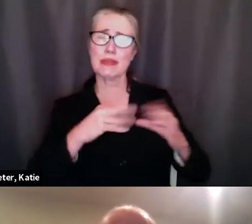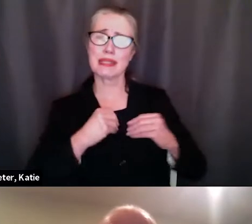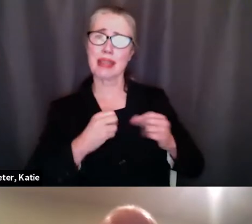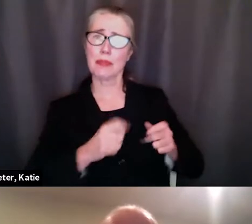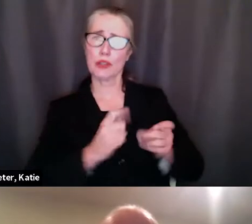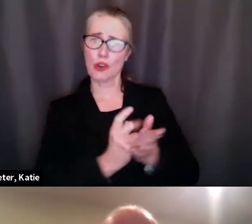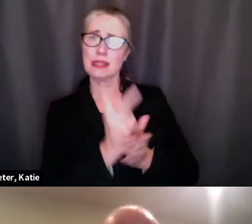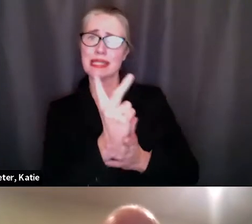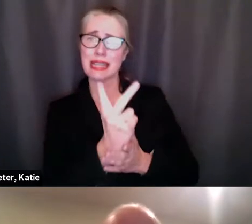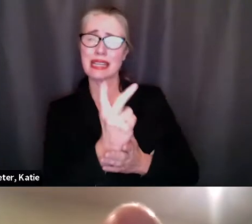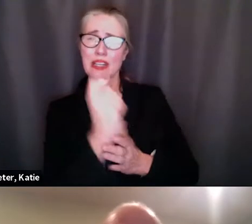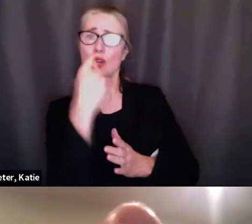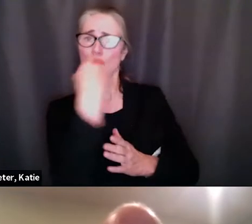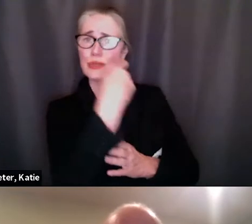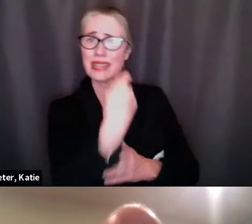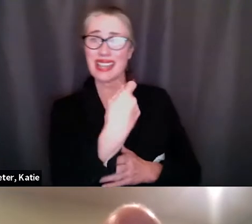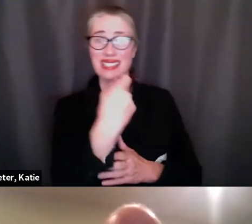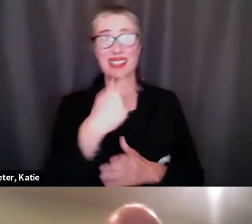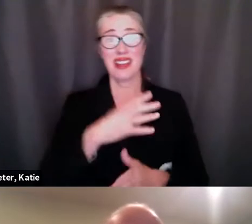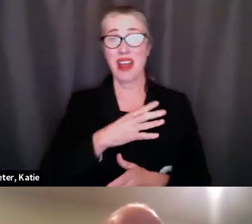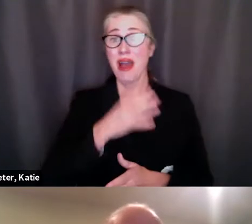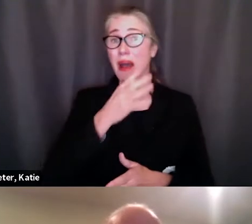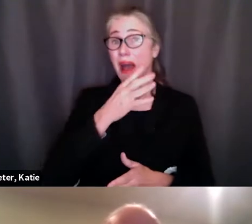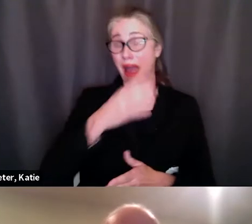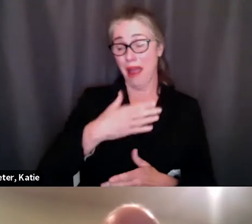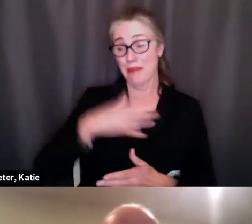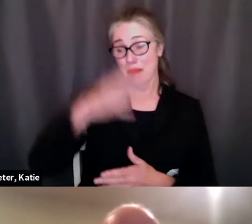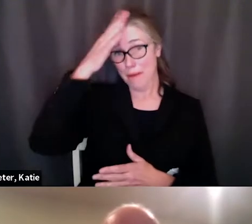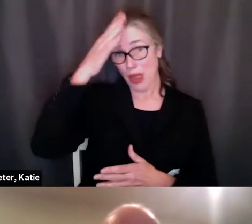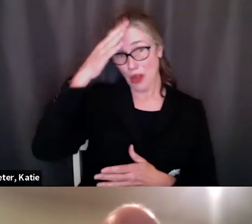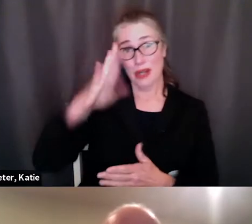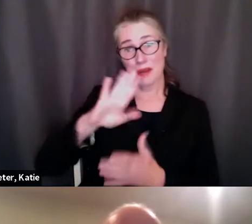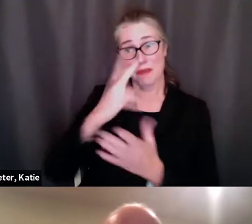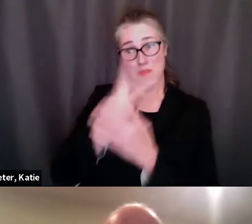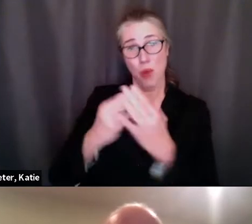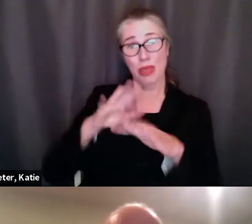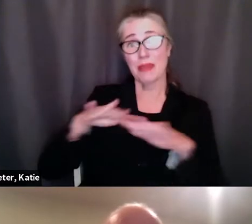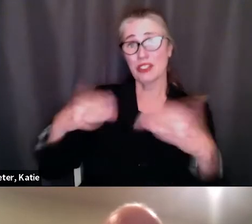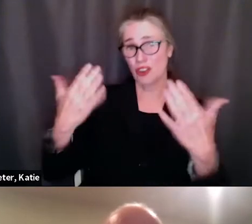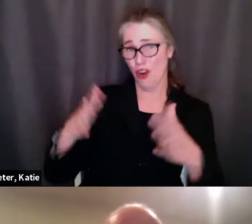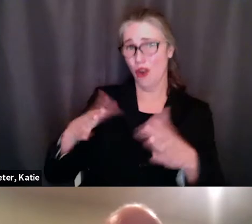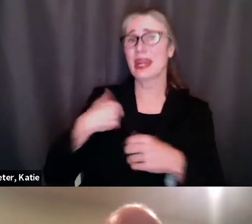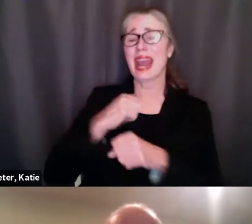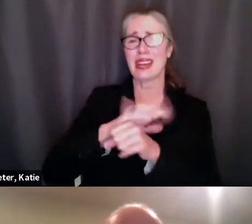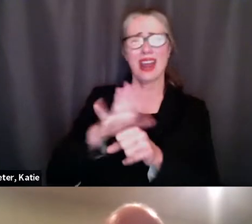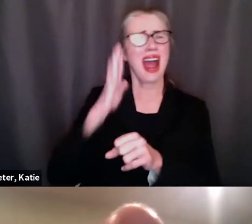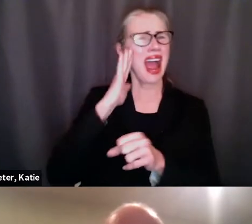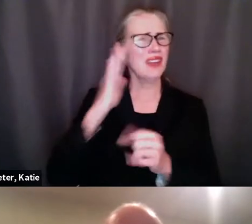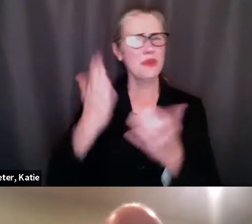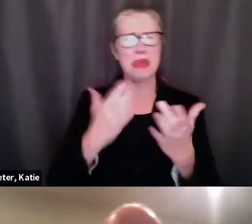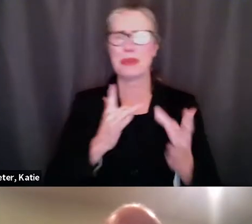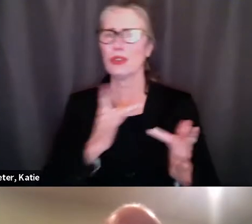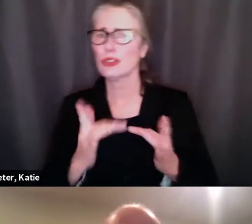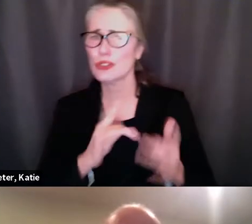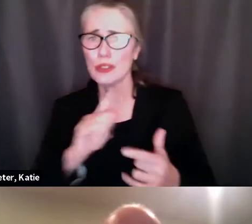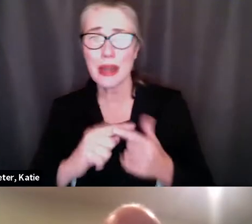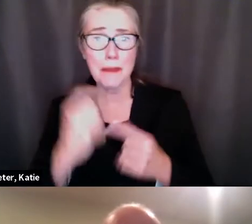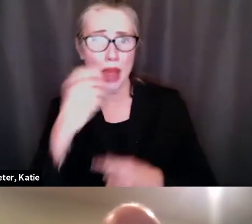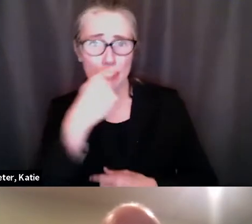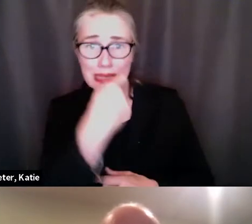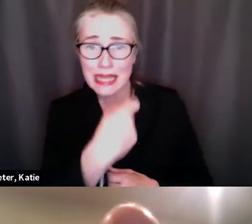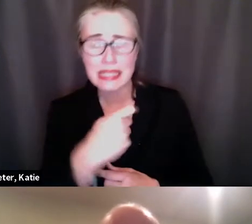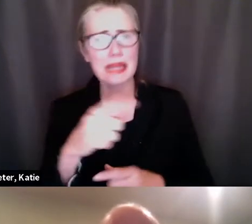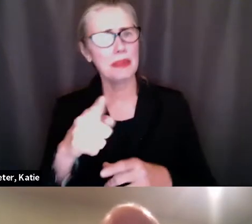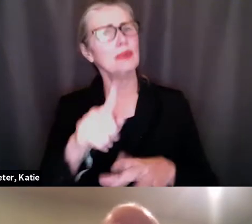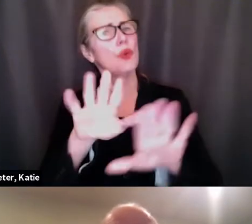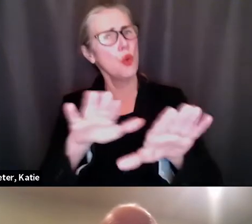both have had kobit i want to acknowledge and express my understanding some folks may feel about testing but i want to assure parents that the monroe